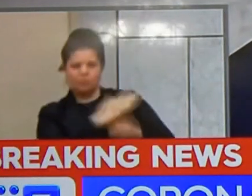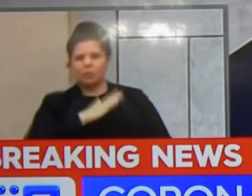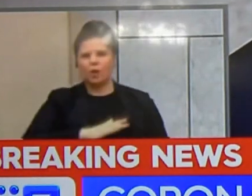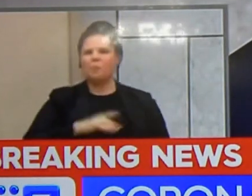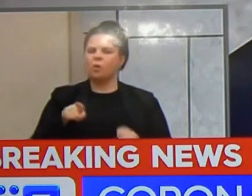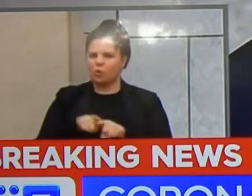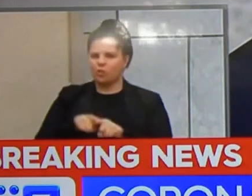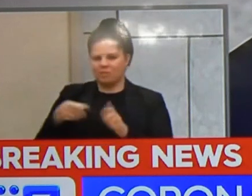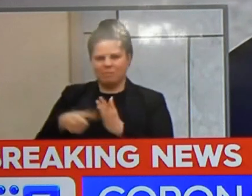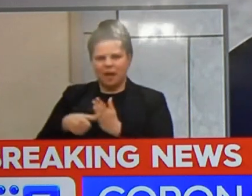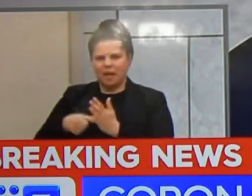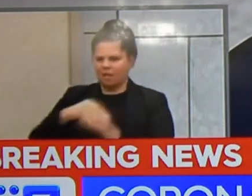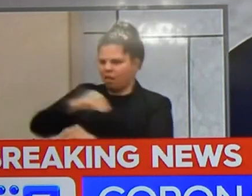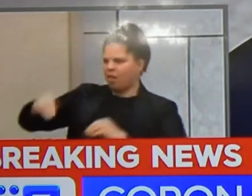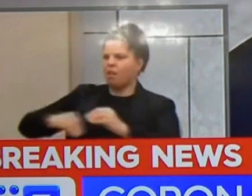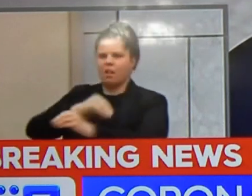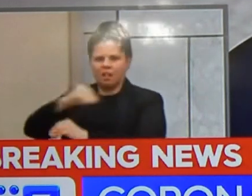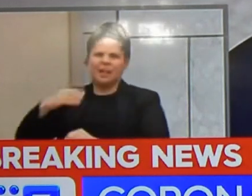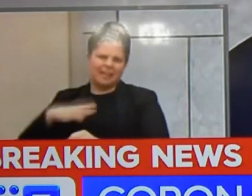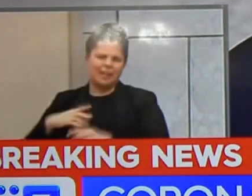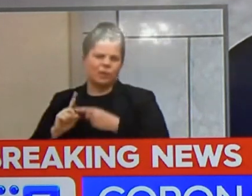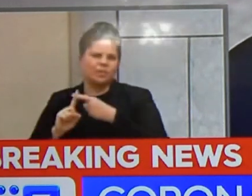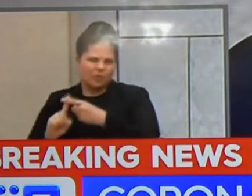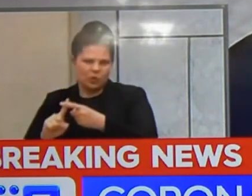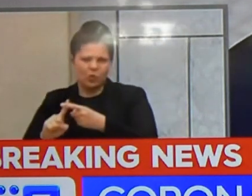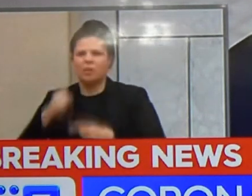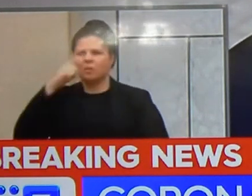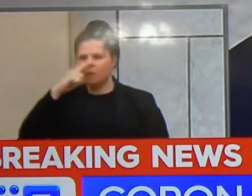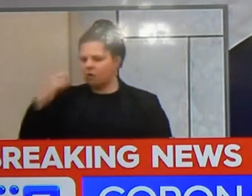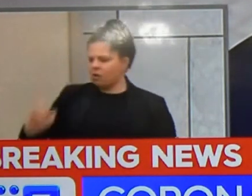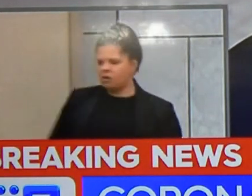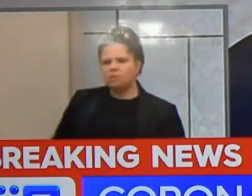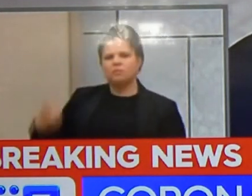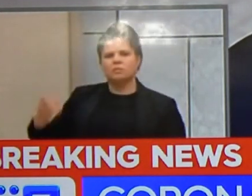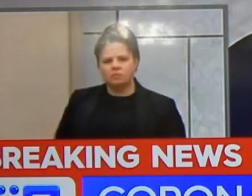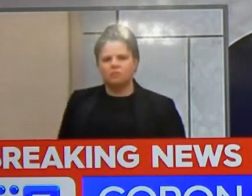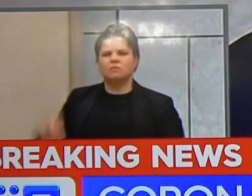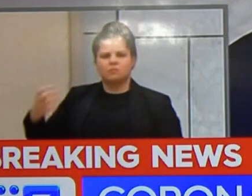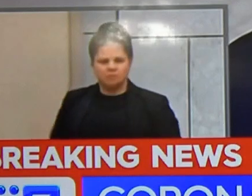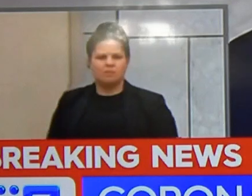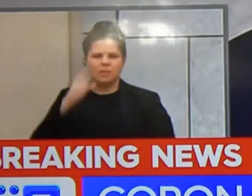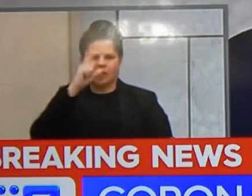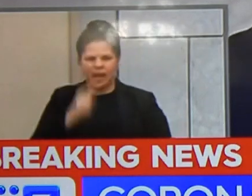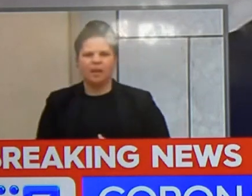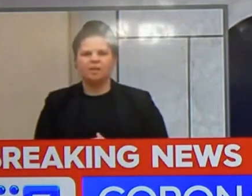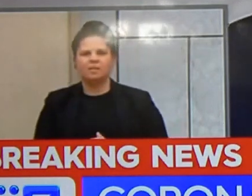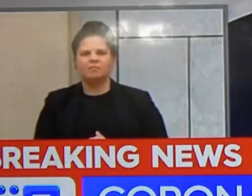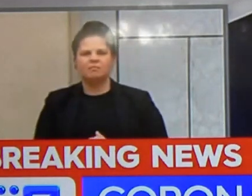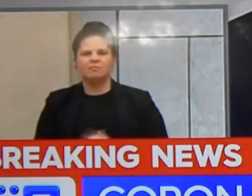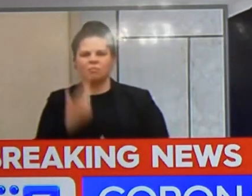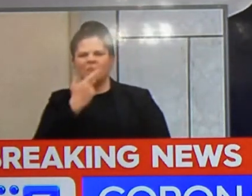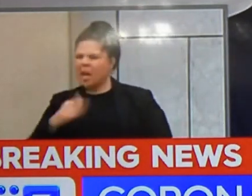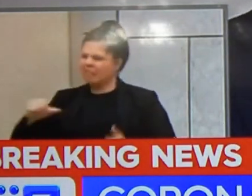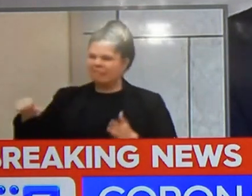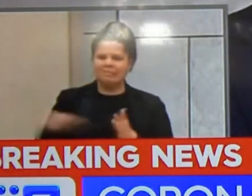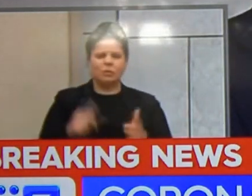and the income that is available to people through their work will be available to them and not unreasonably taken from them.